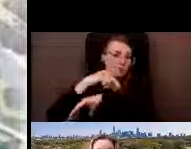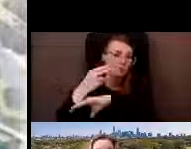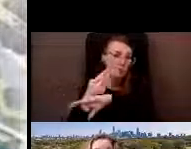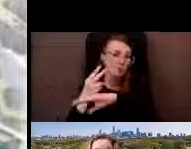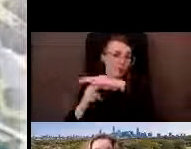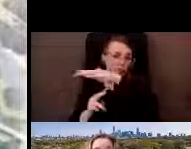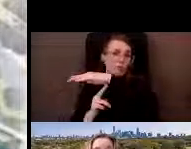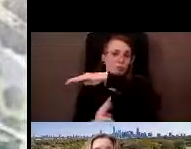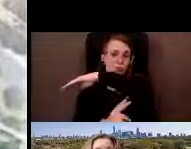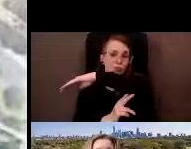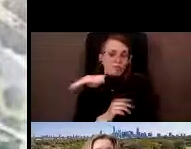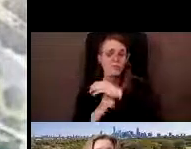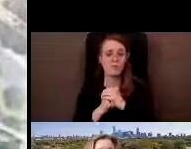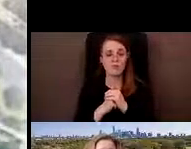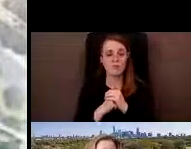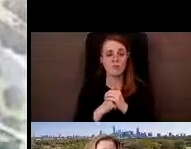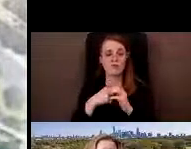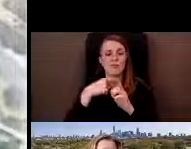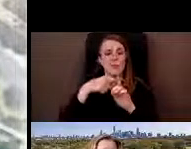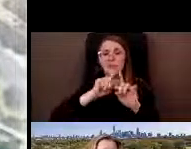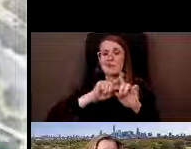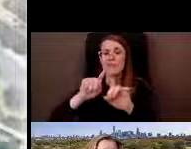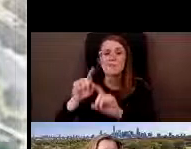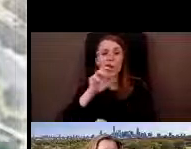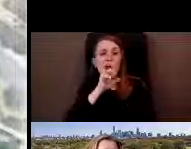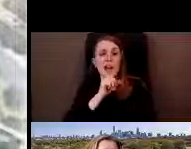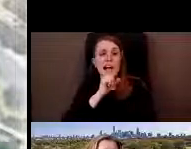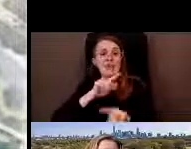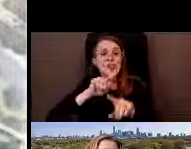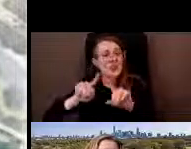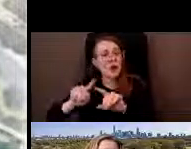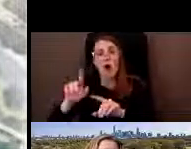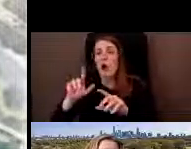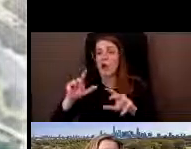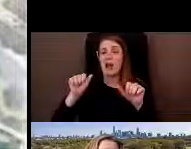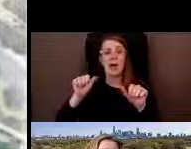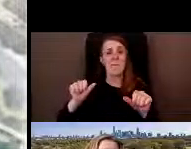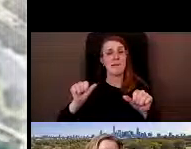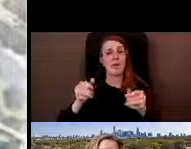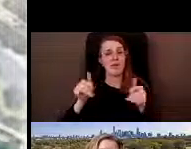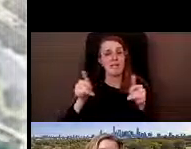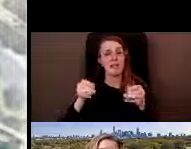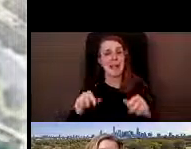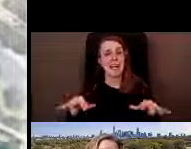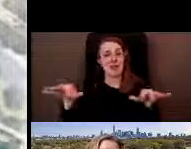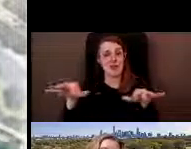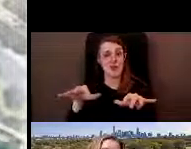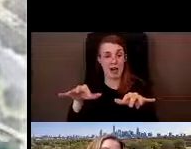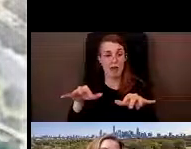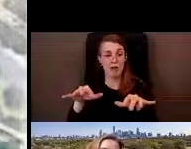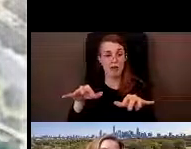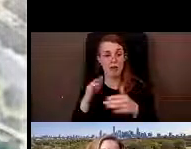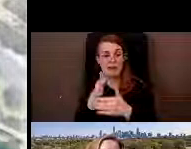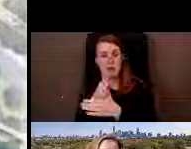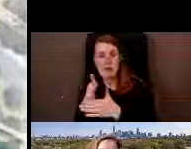And there's an all ages, all abilities playground that would be a feature for the park located between the